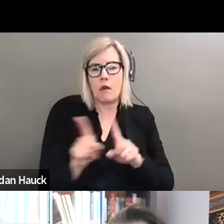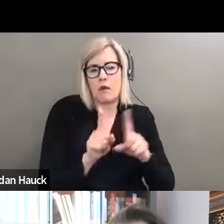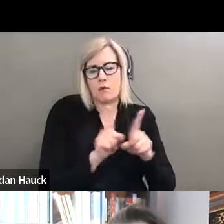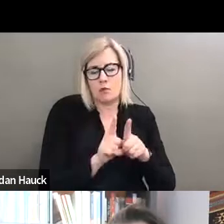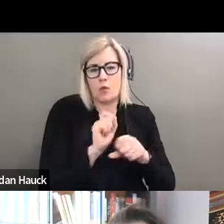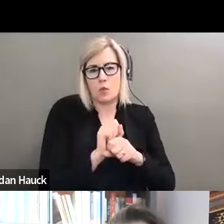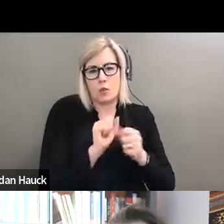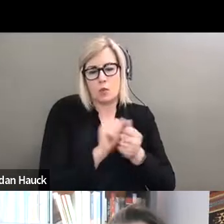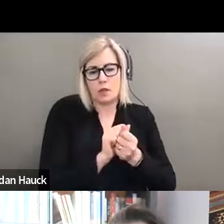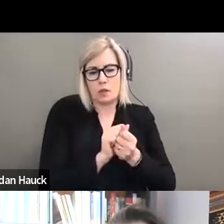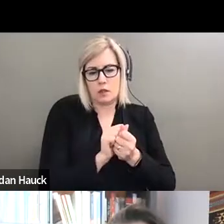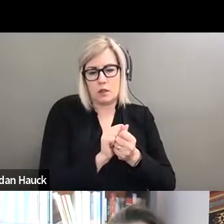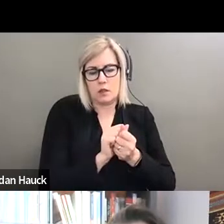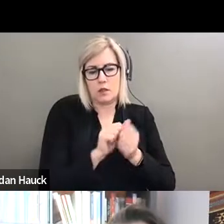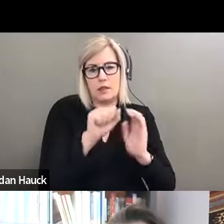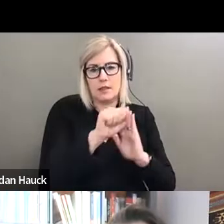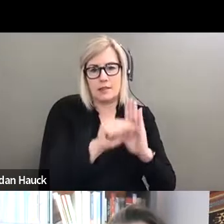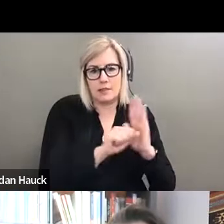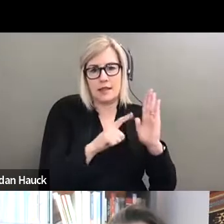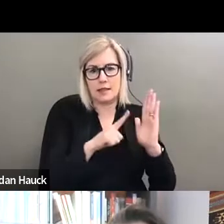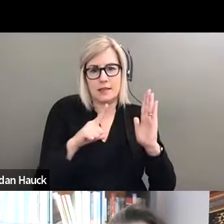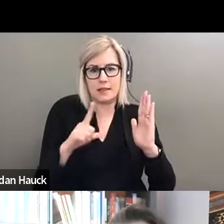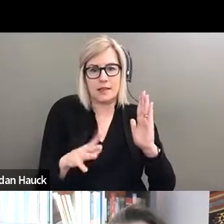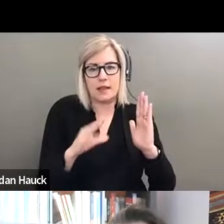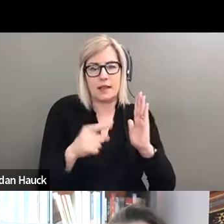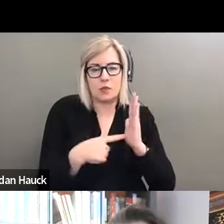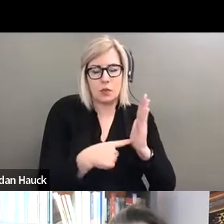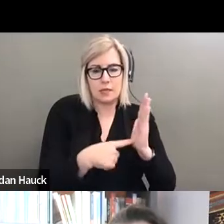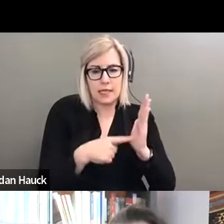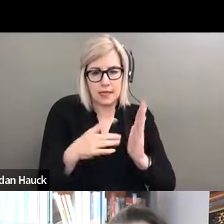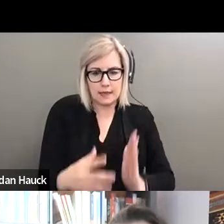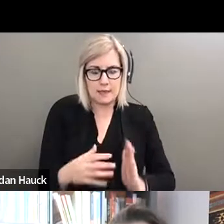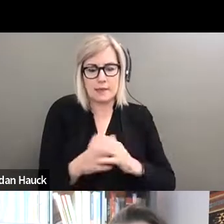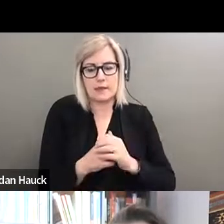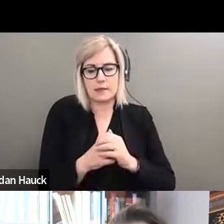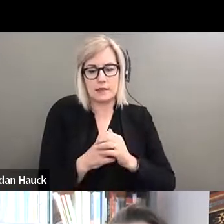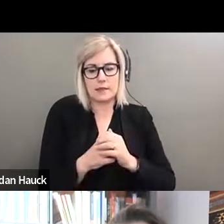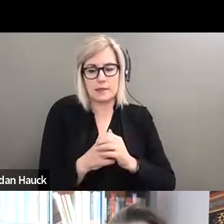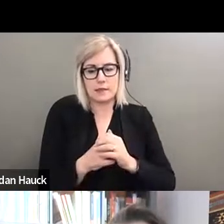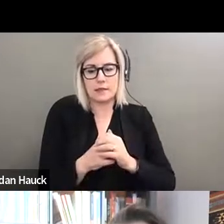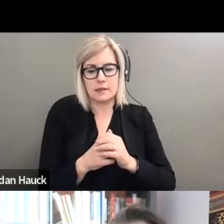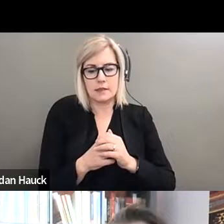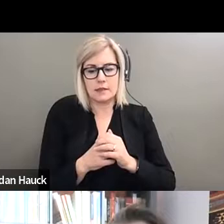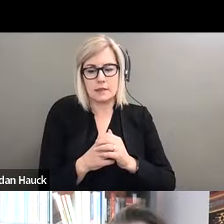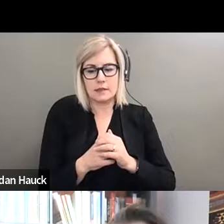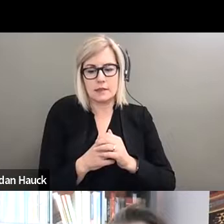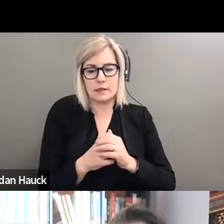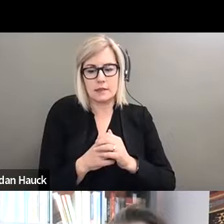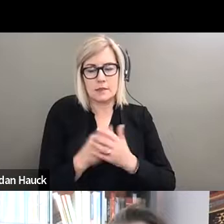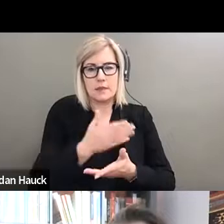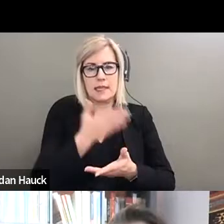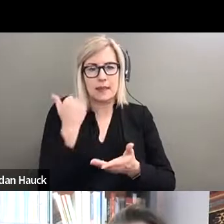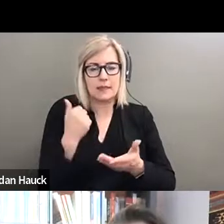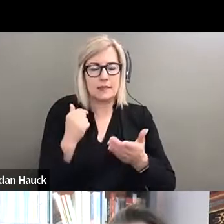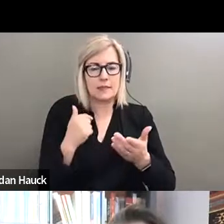with the state legislators and representatives also because I just feel